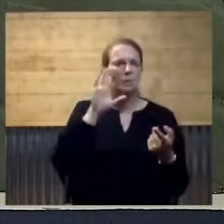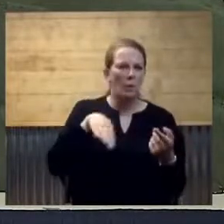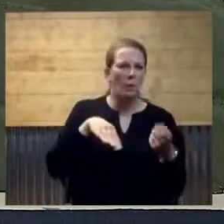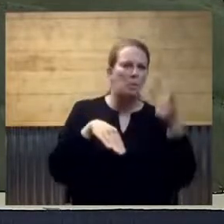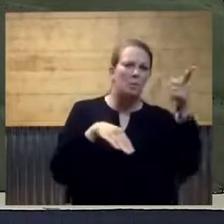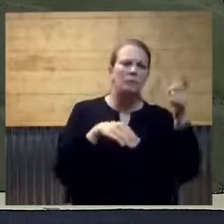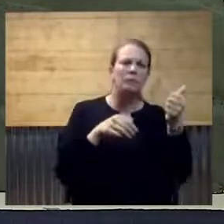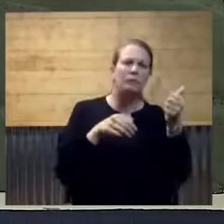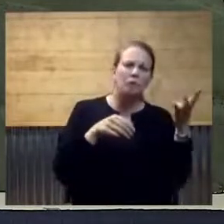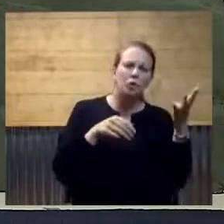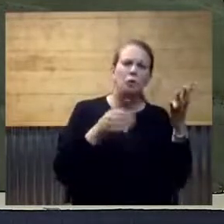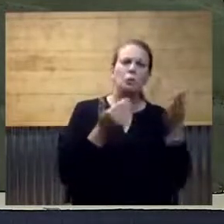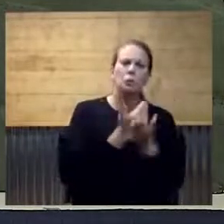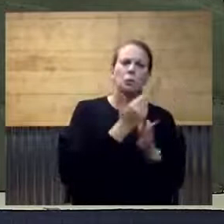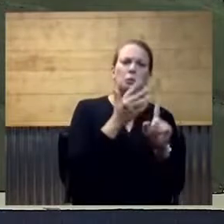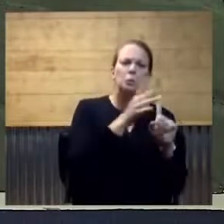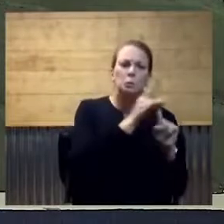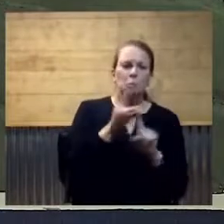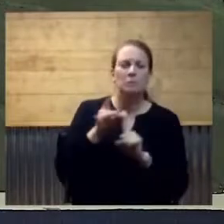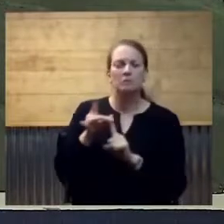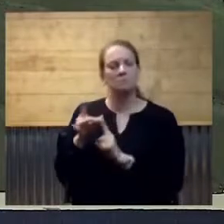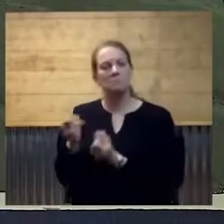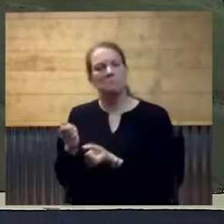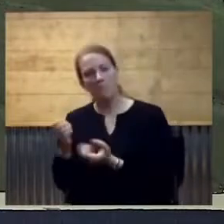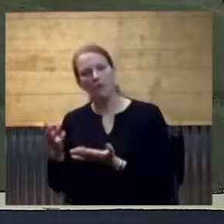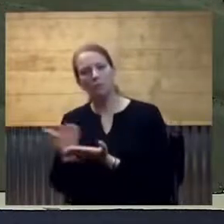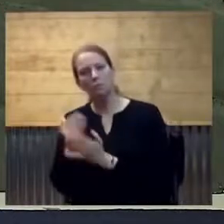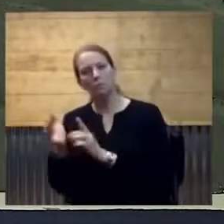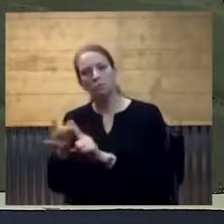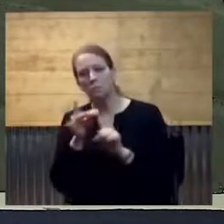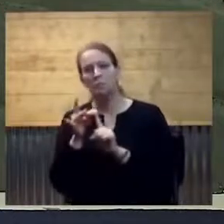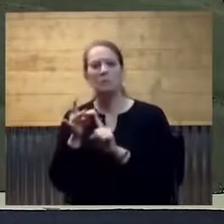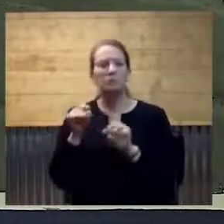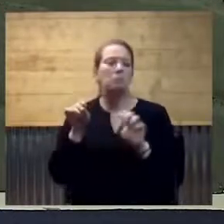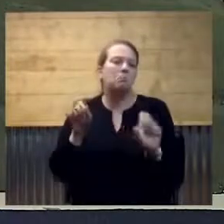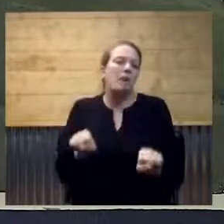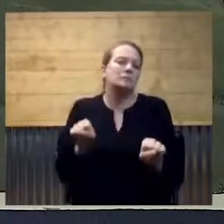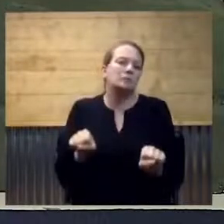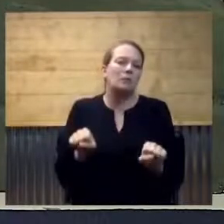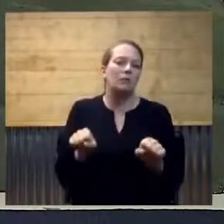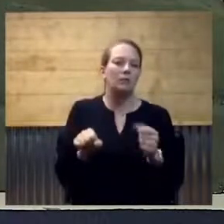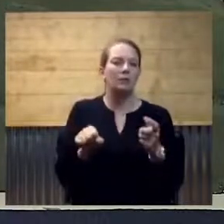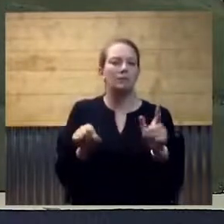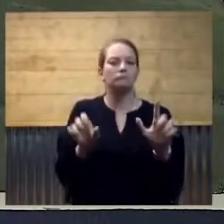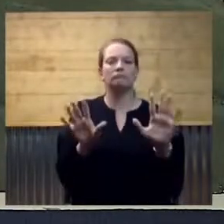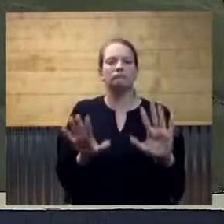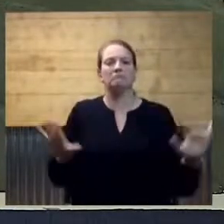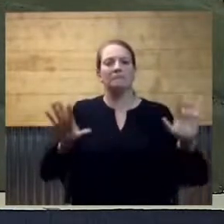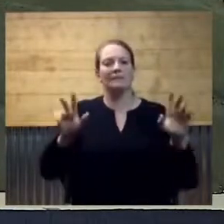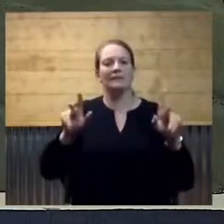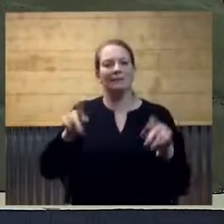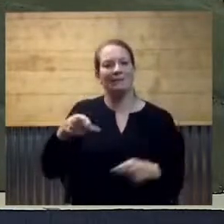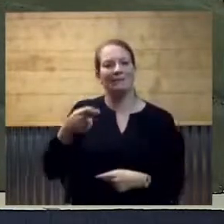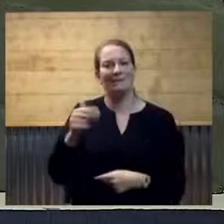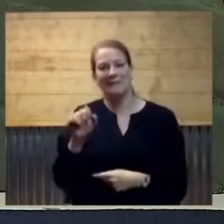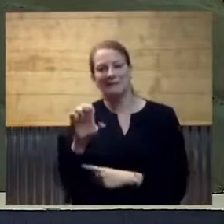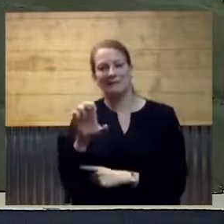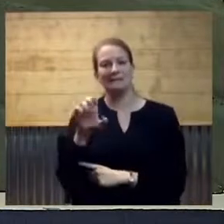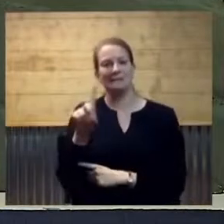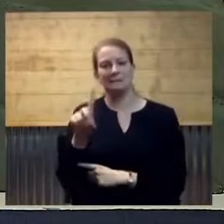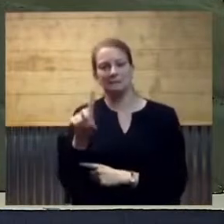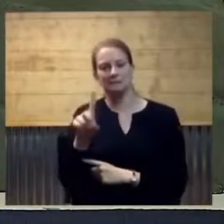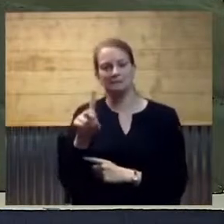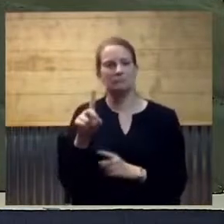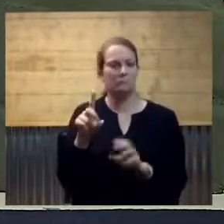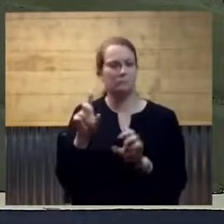that. That's why we had a phased reopening on the economy. So would you apply that same logic to schools? You could. You